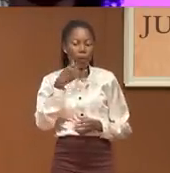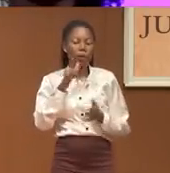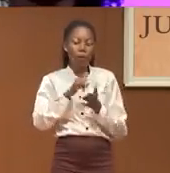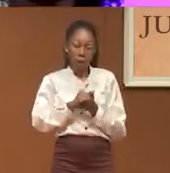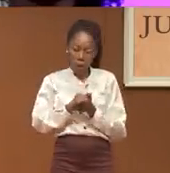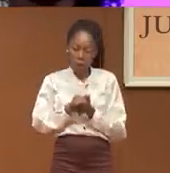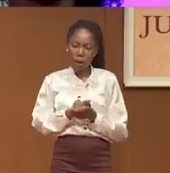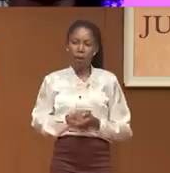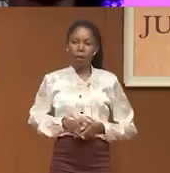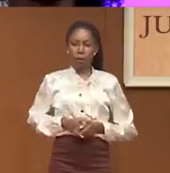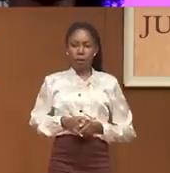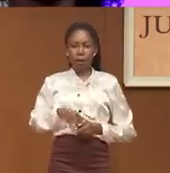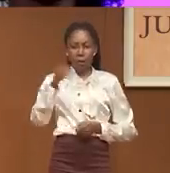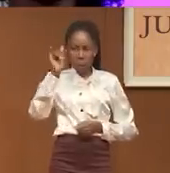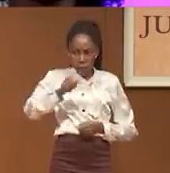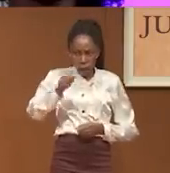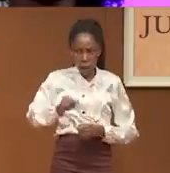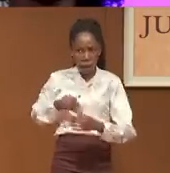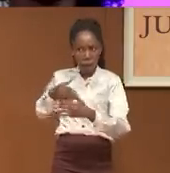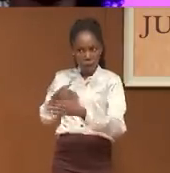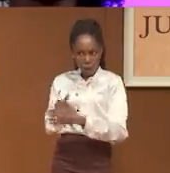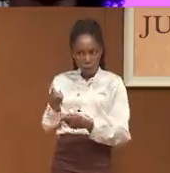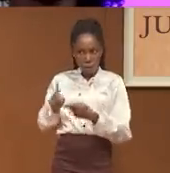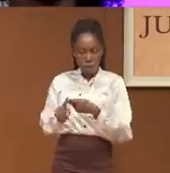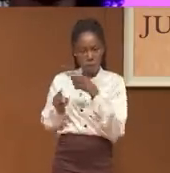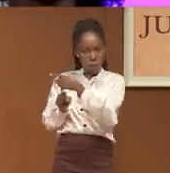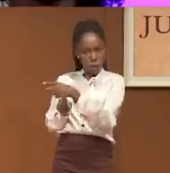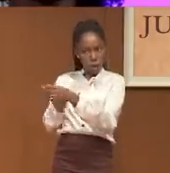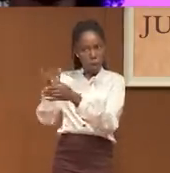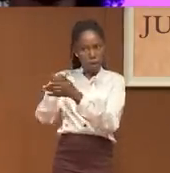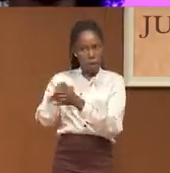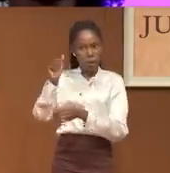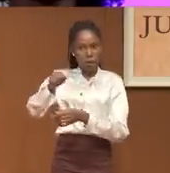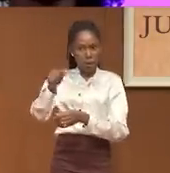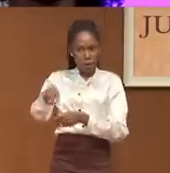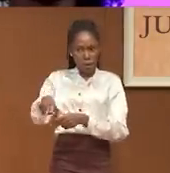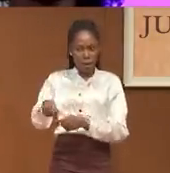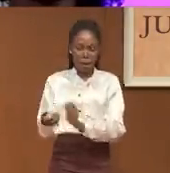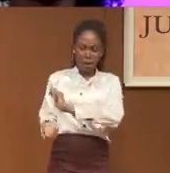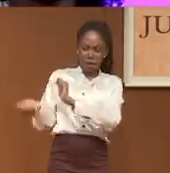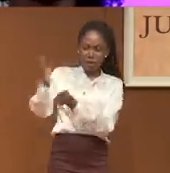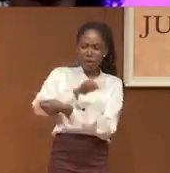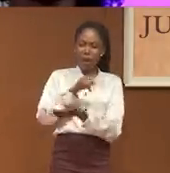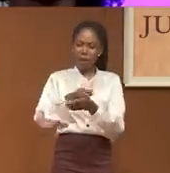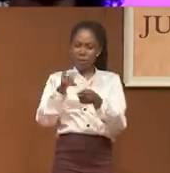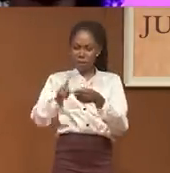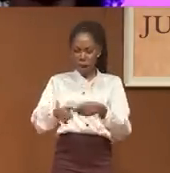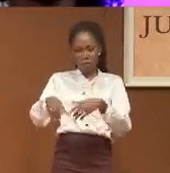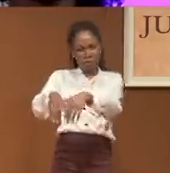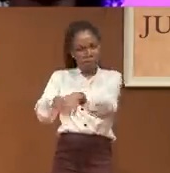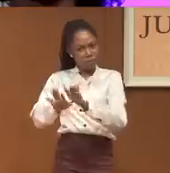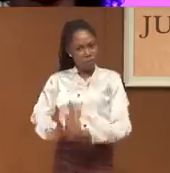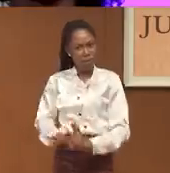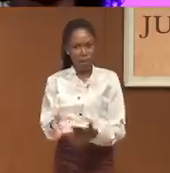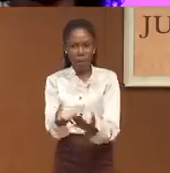land very close to his. And it's true that they've turned that place to burial ground. I said, okay, fine